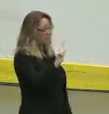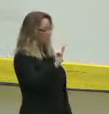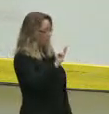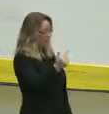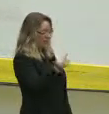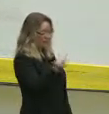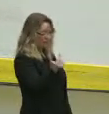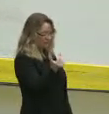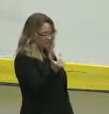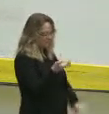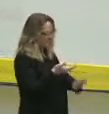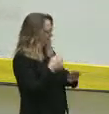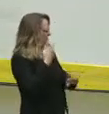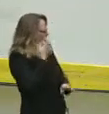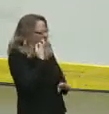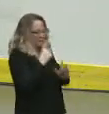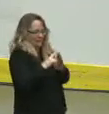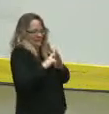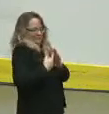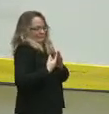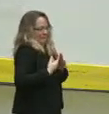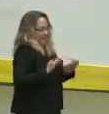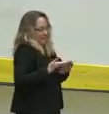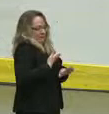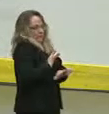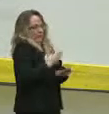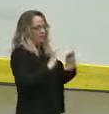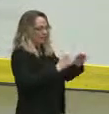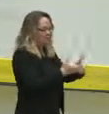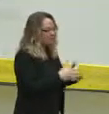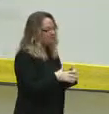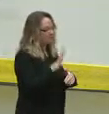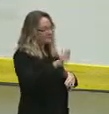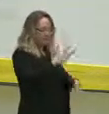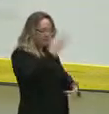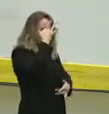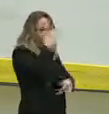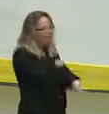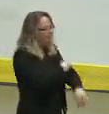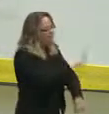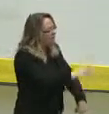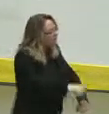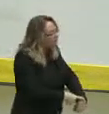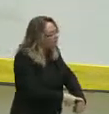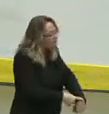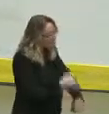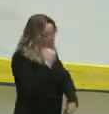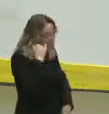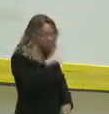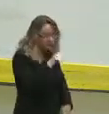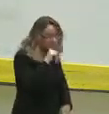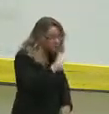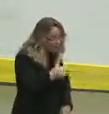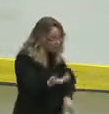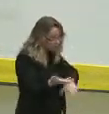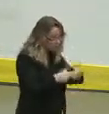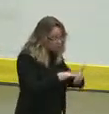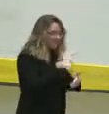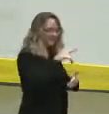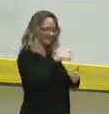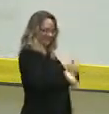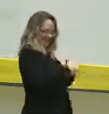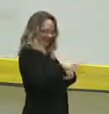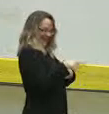just before he began classes, after a long illness. Had he not passed away, he would have been